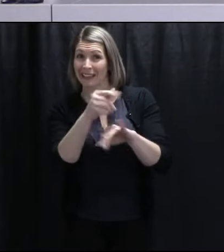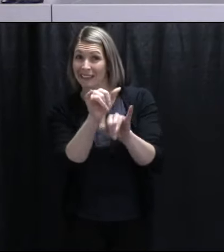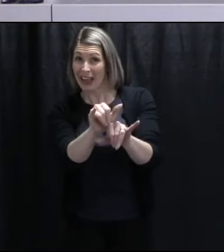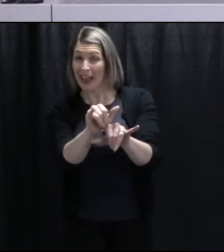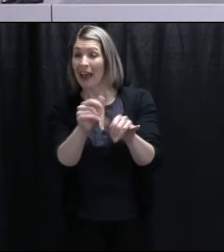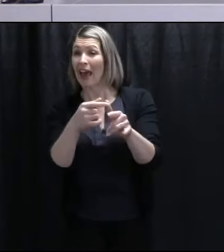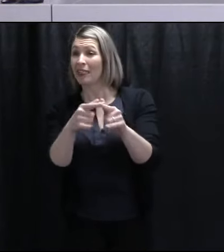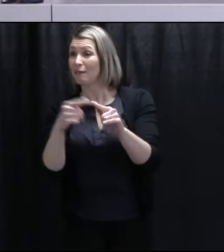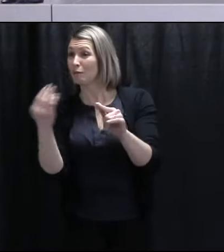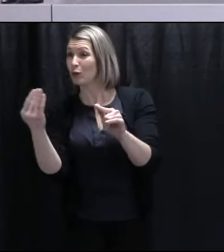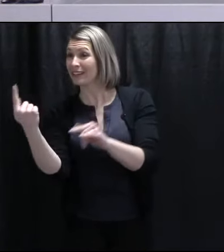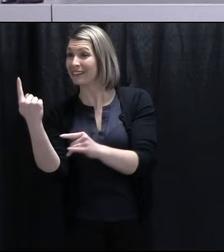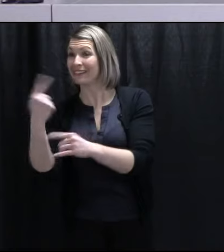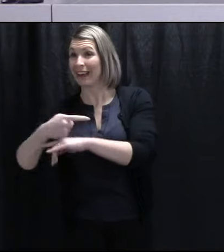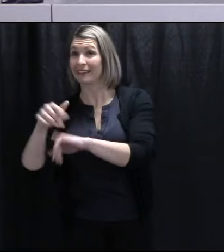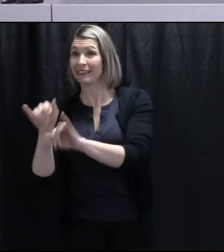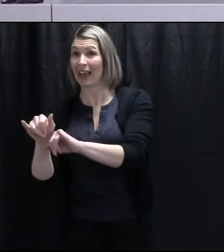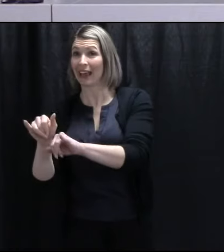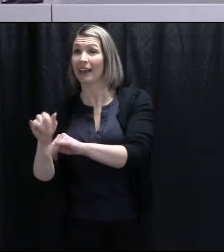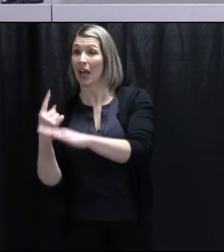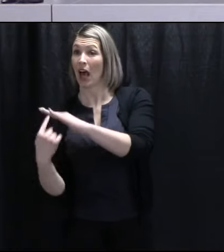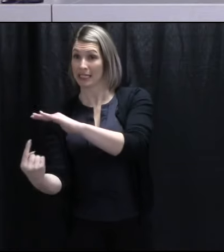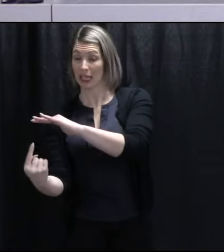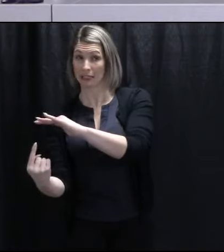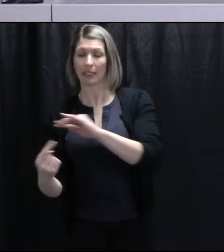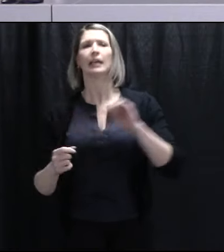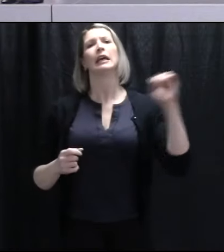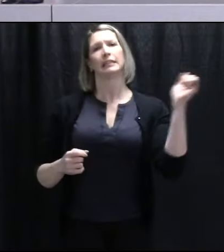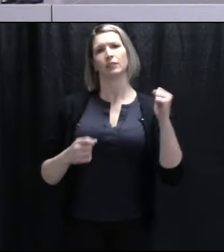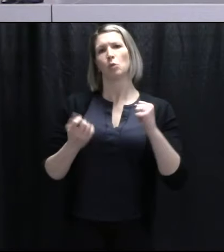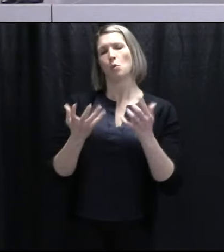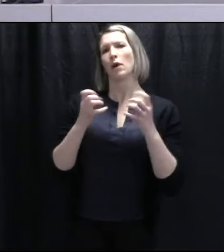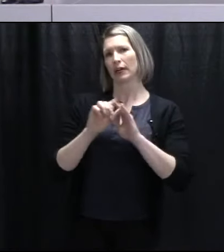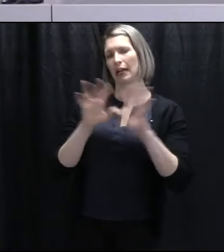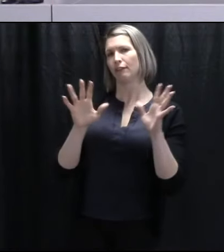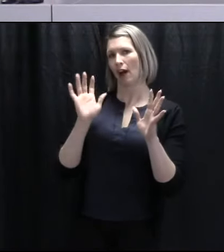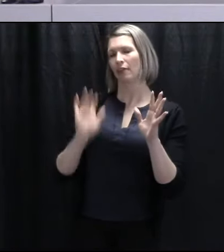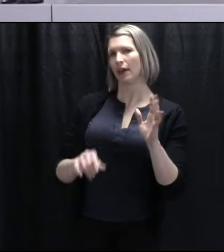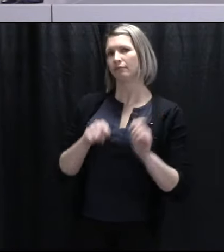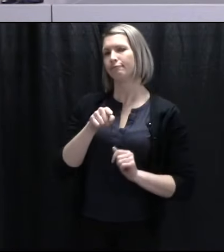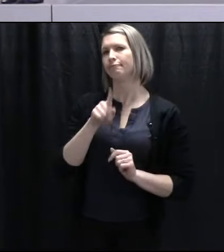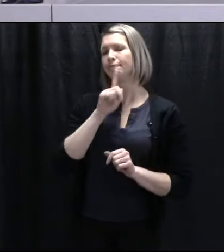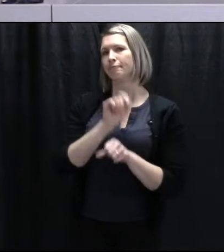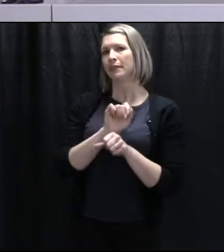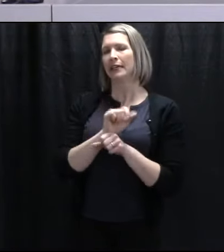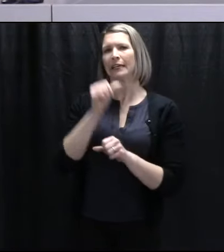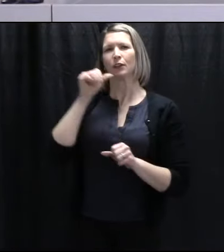isolation? Yeah, so Peter, I want to clarify that because, some of the information that would have been coming out yesterday